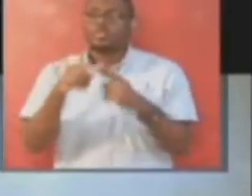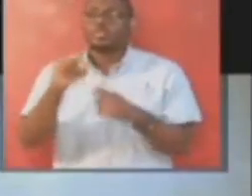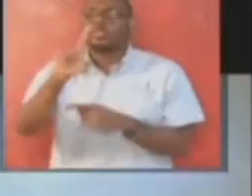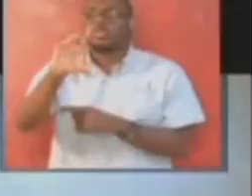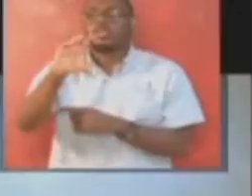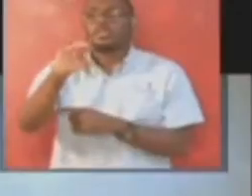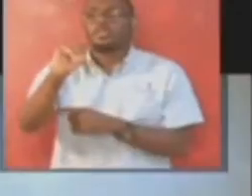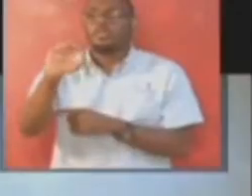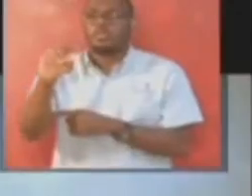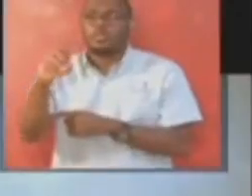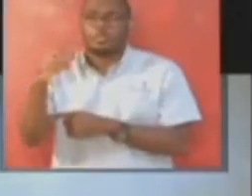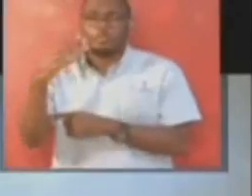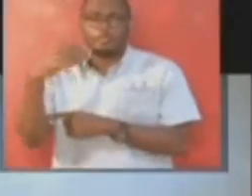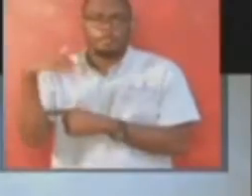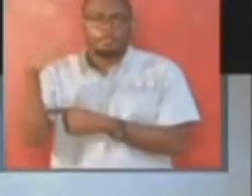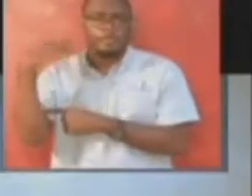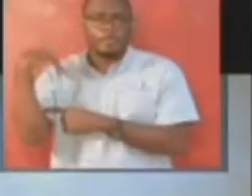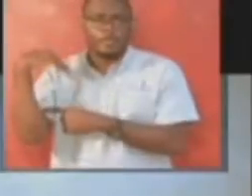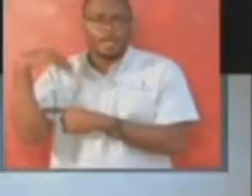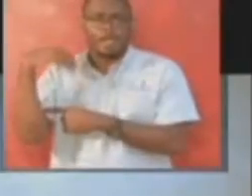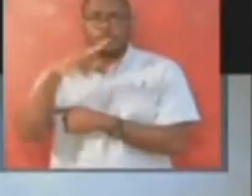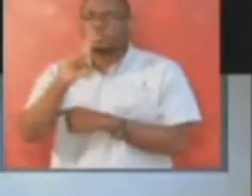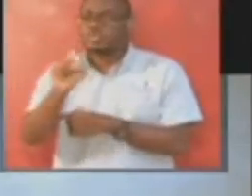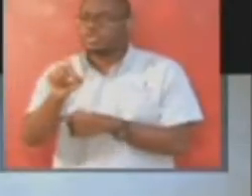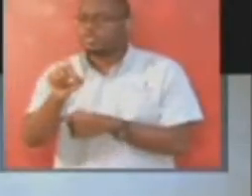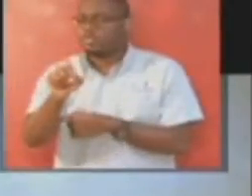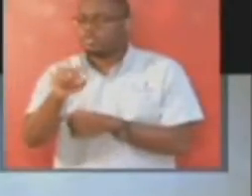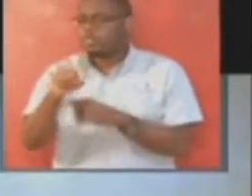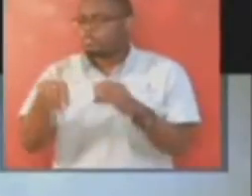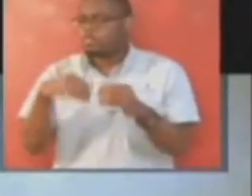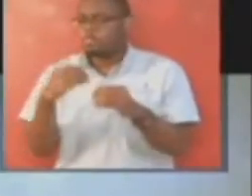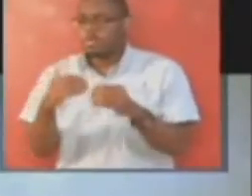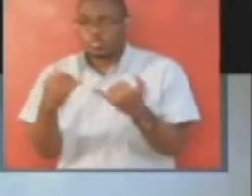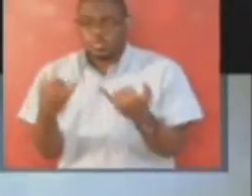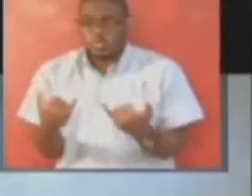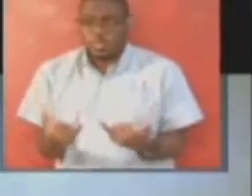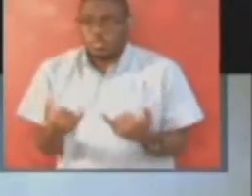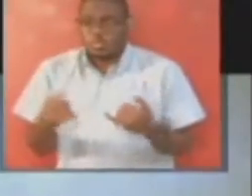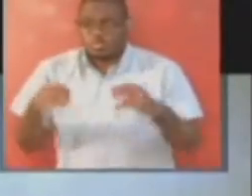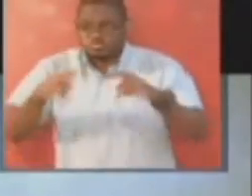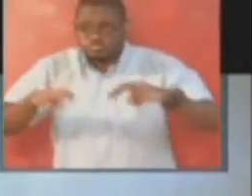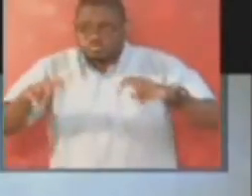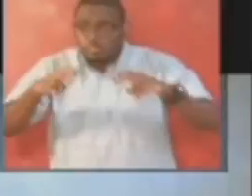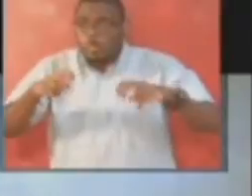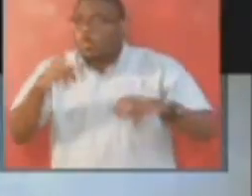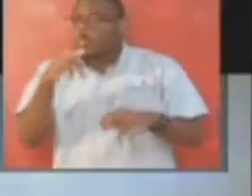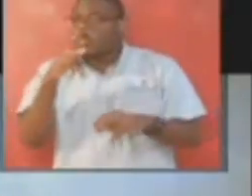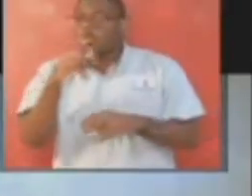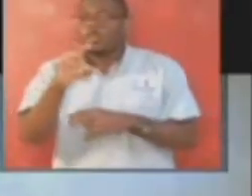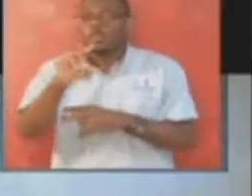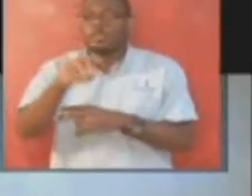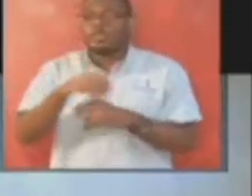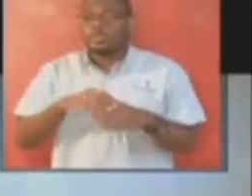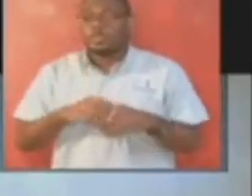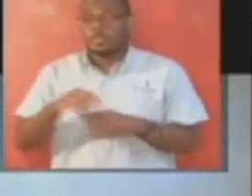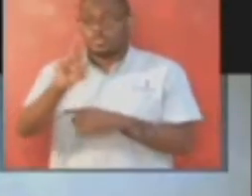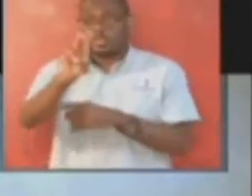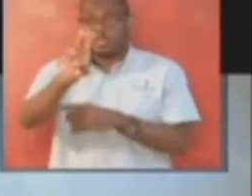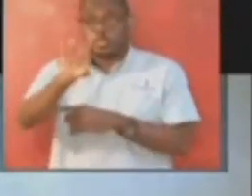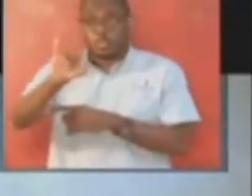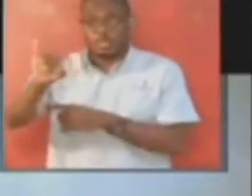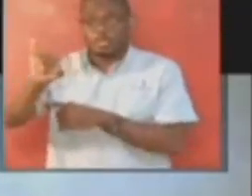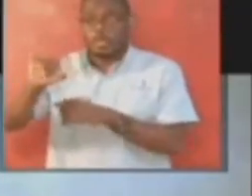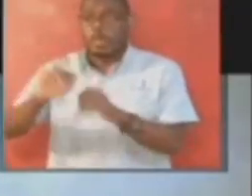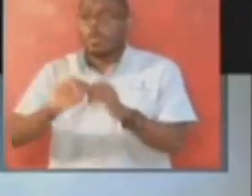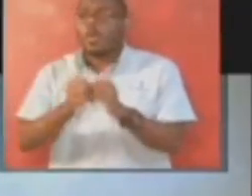to Shane's question where you mentioned a study that's being done by UE. Any idea as to how soon those results will